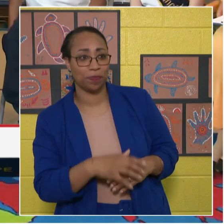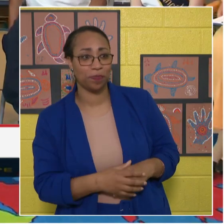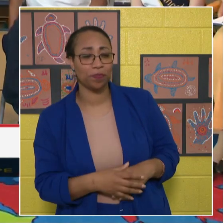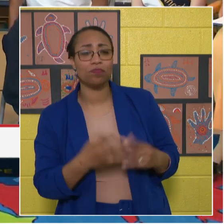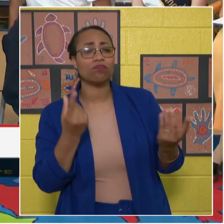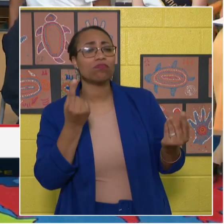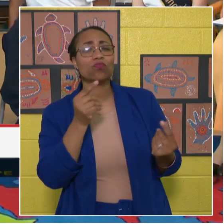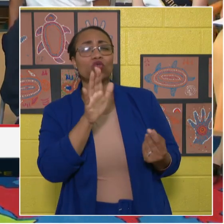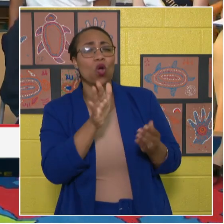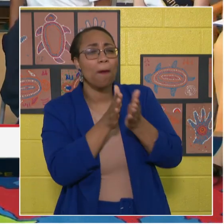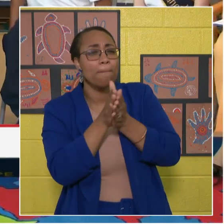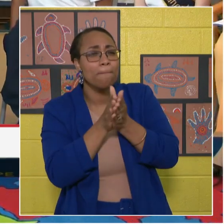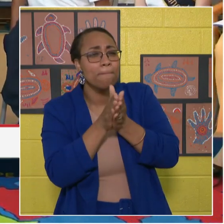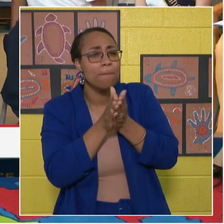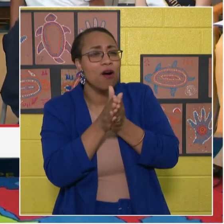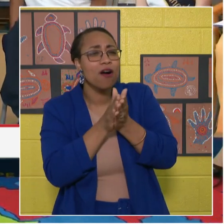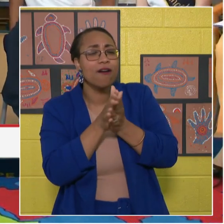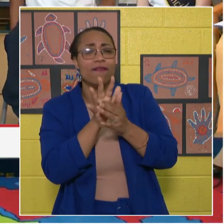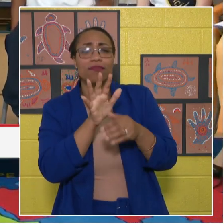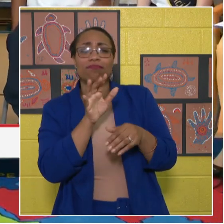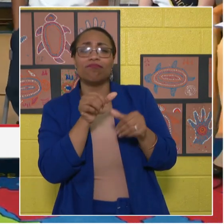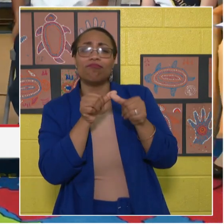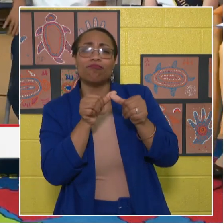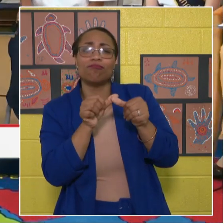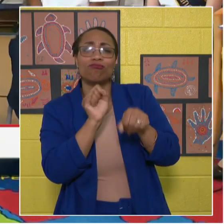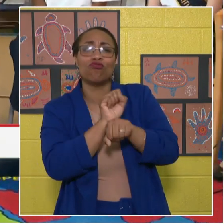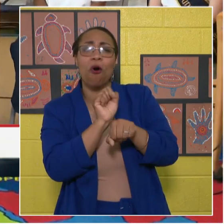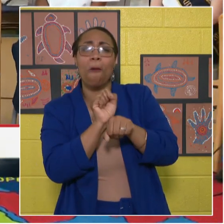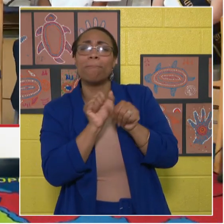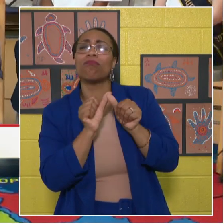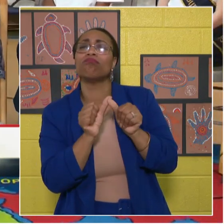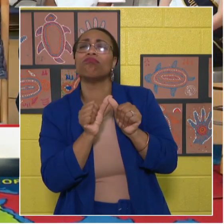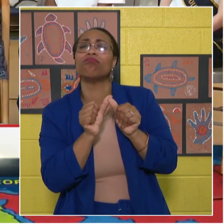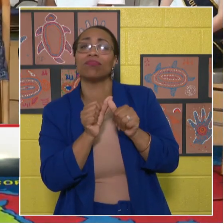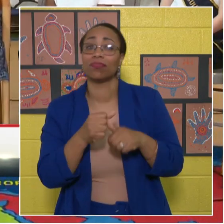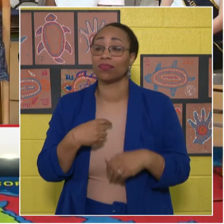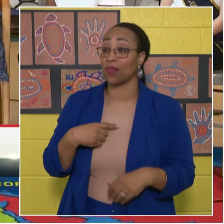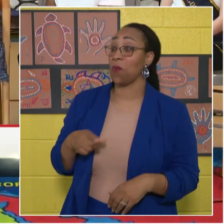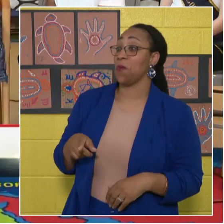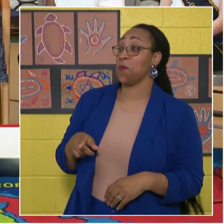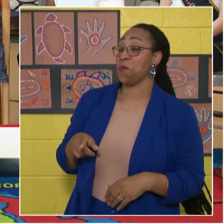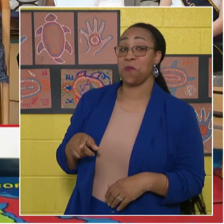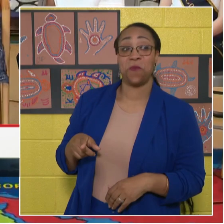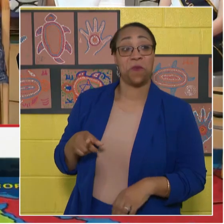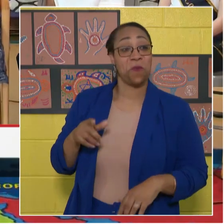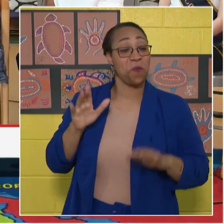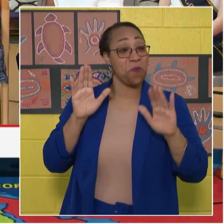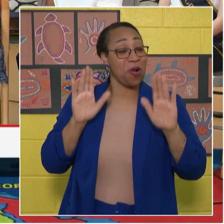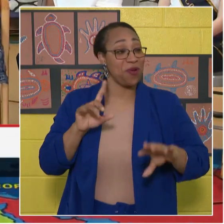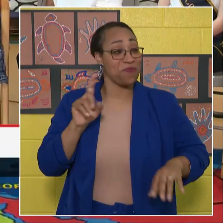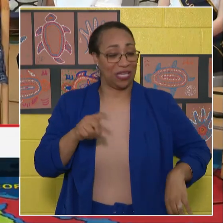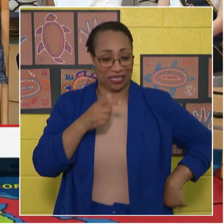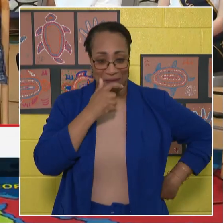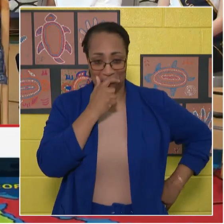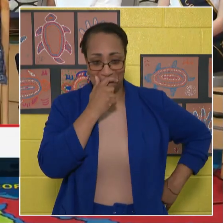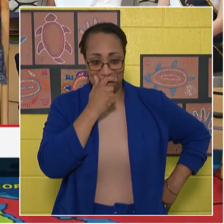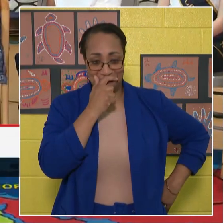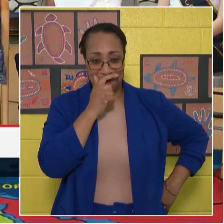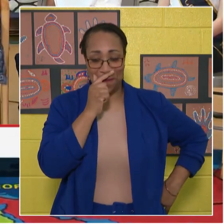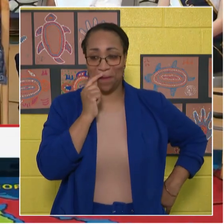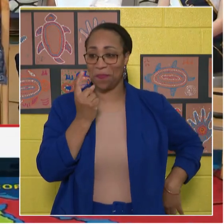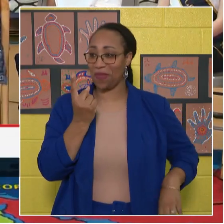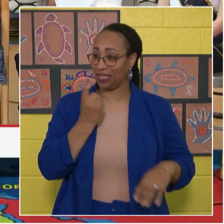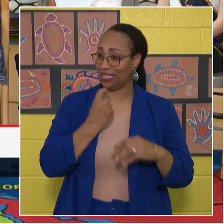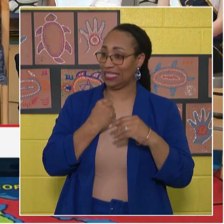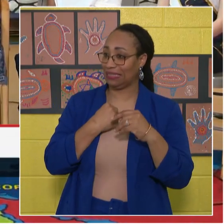and do your best? That's a great question. What motivates me every day is I